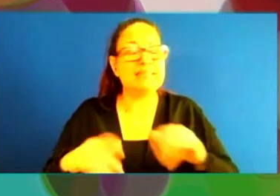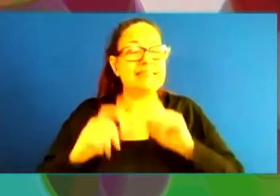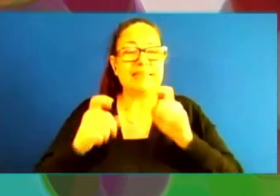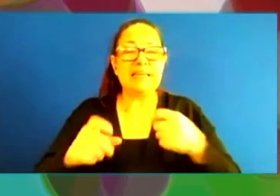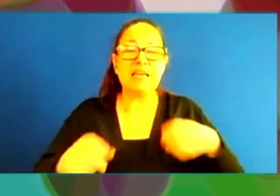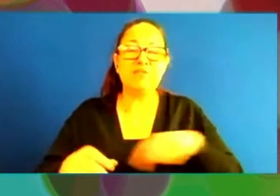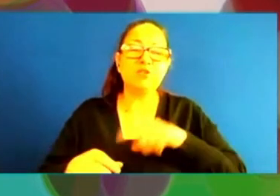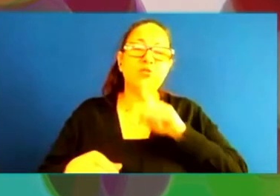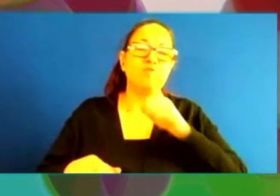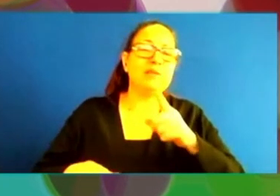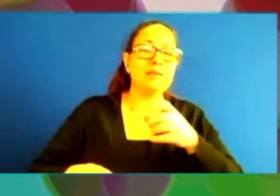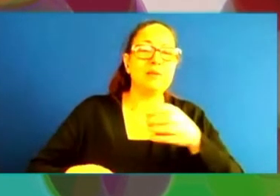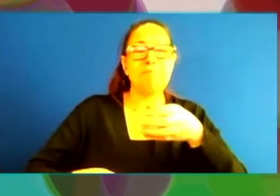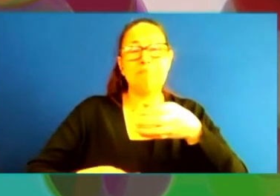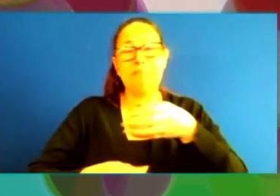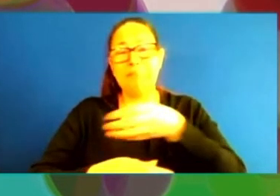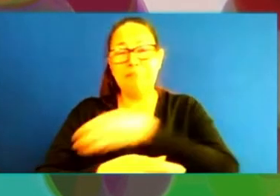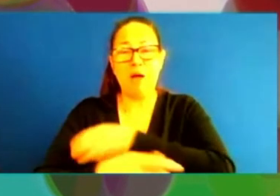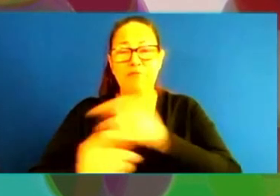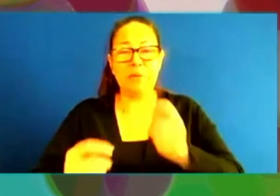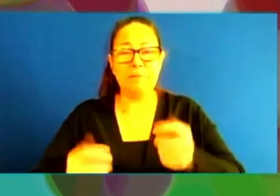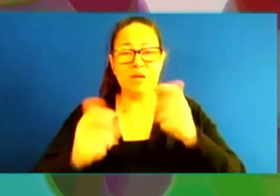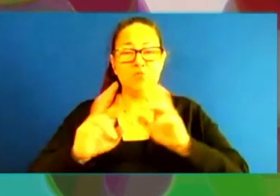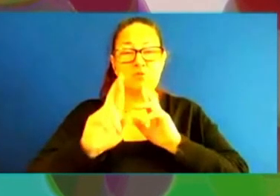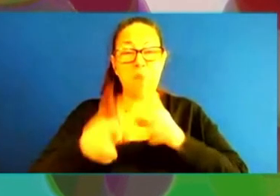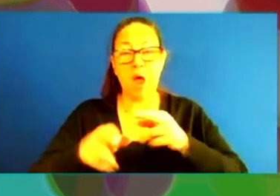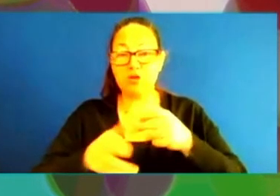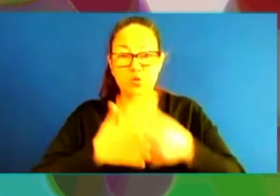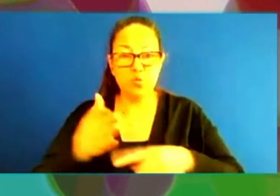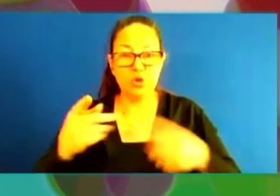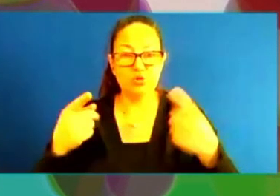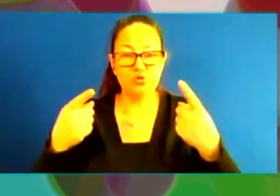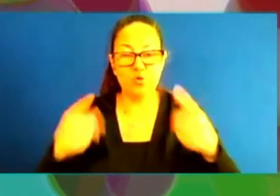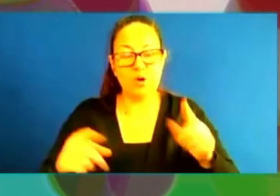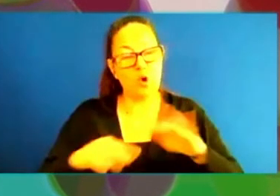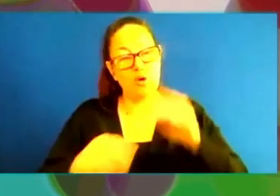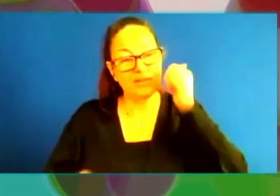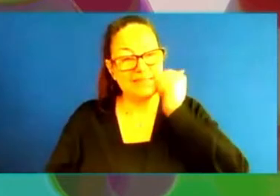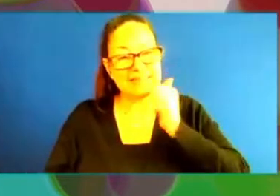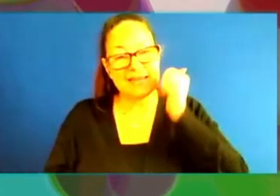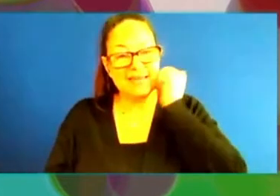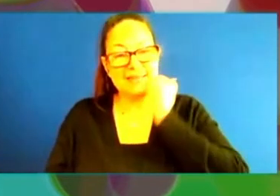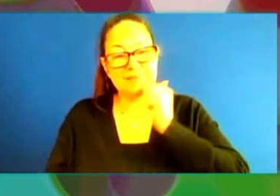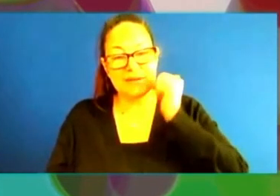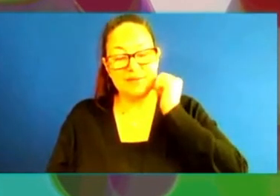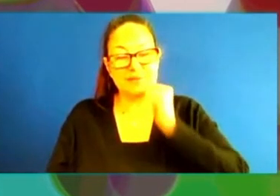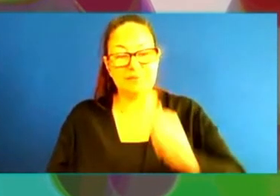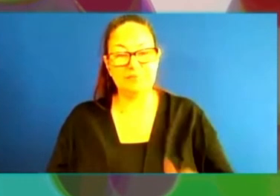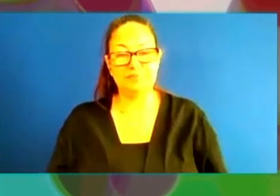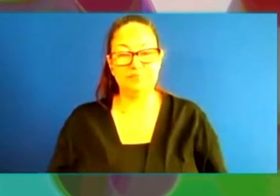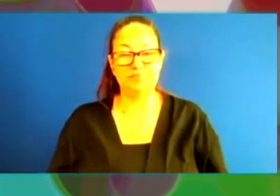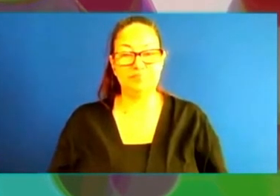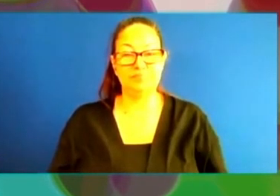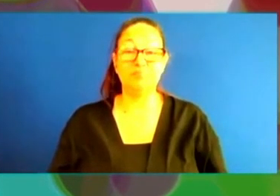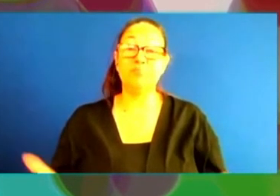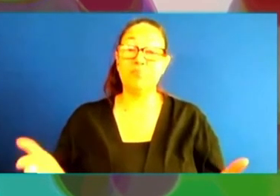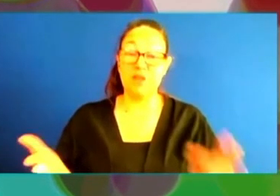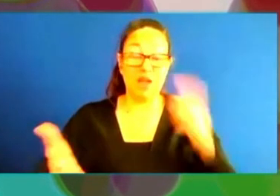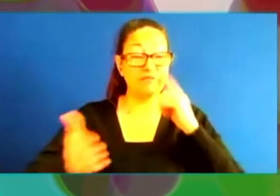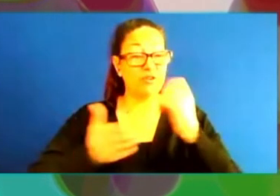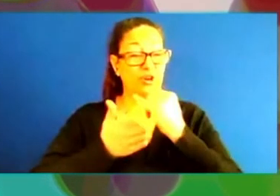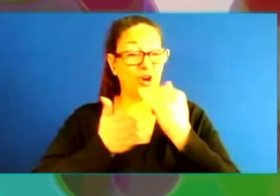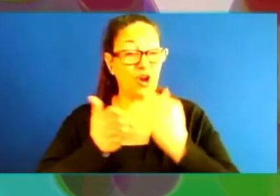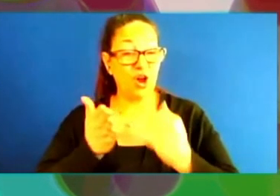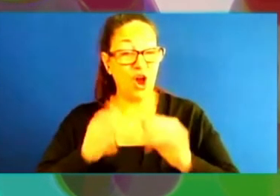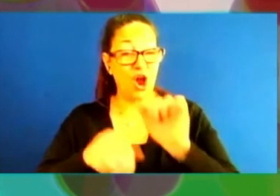a really, really powerful, immediate response to what's going on a day-to-day basis, right? Now, as far as like artwork and things